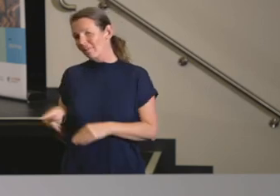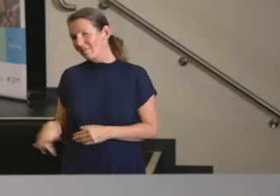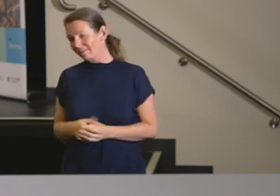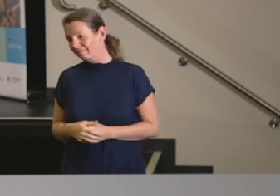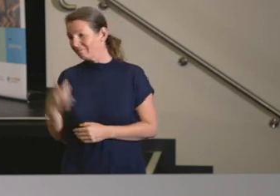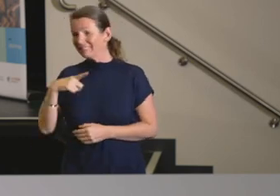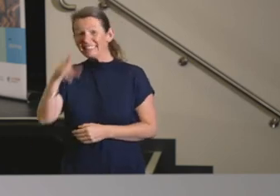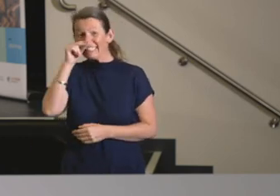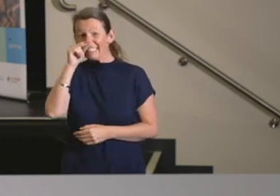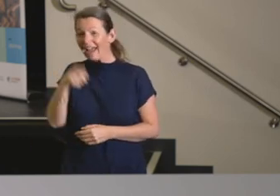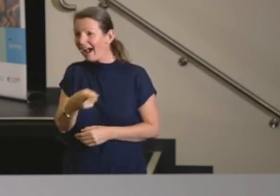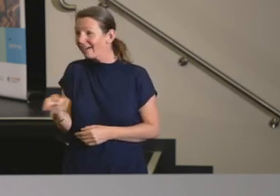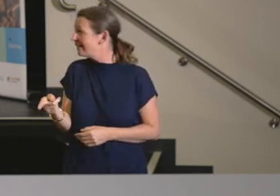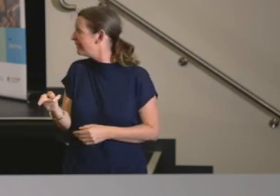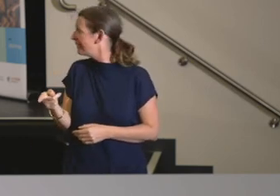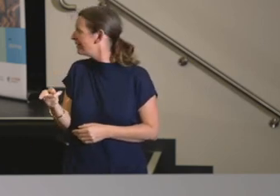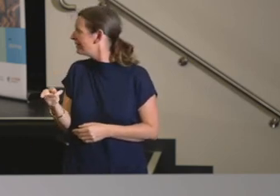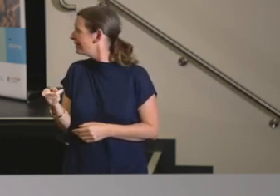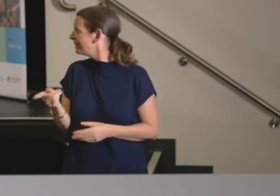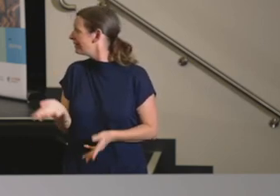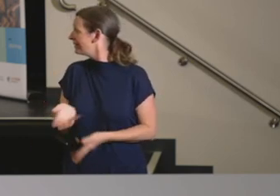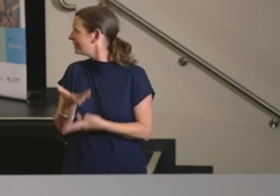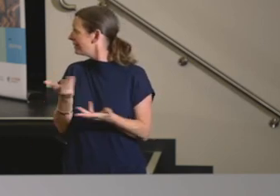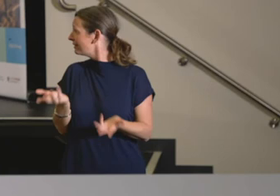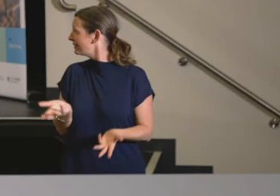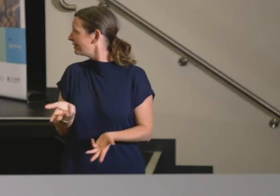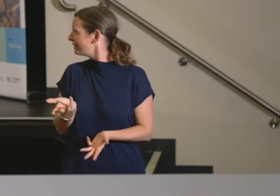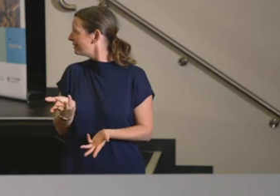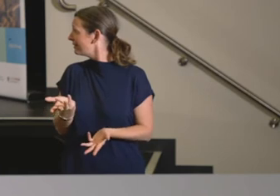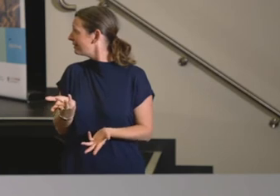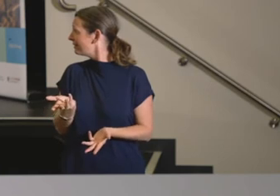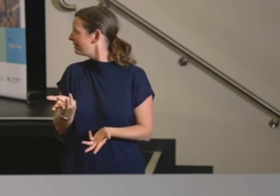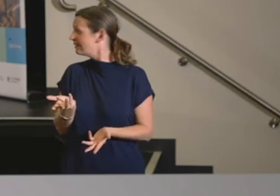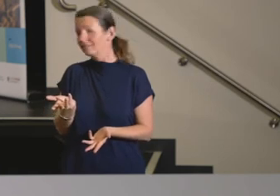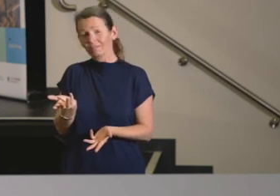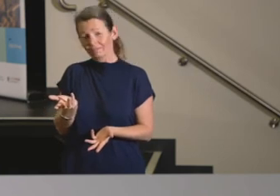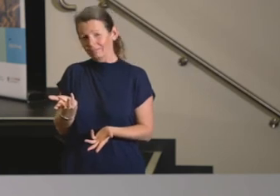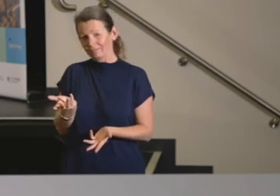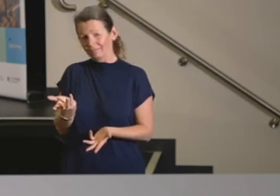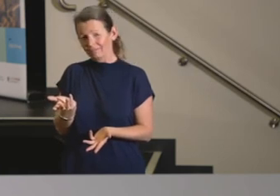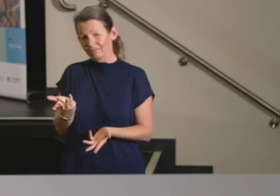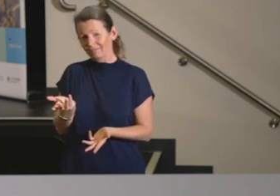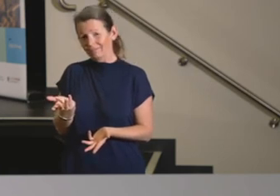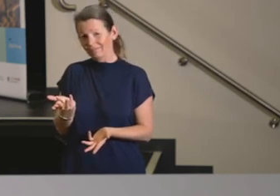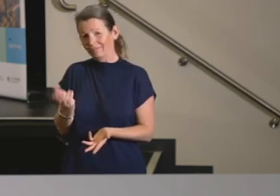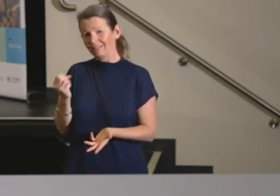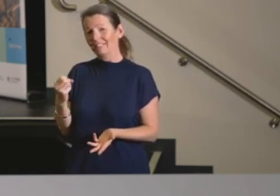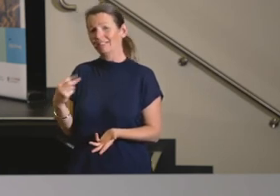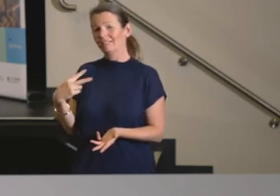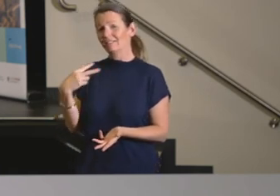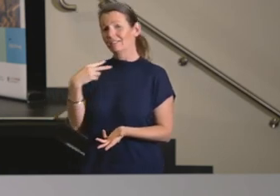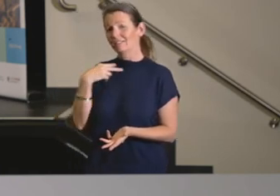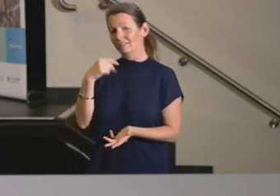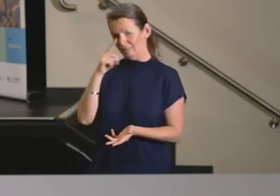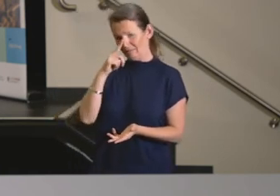younger generation is quite disappointed at how more developed nations are responding to the